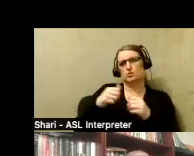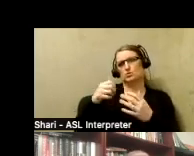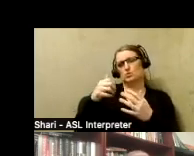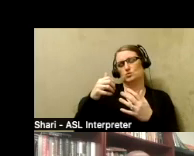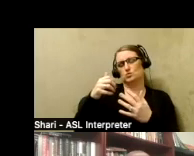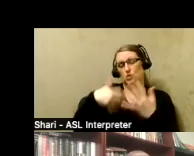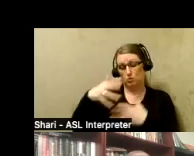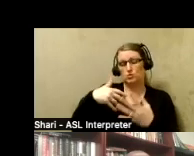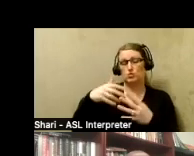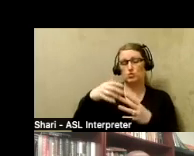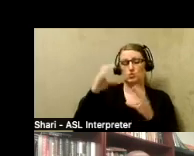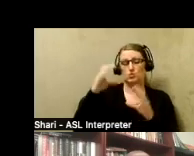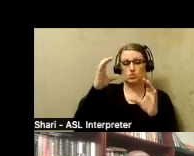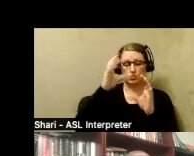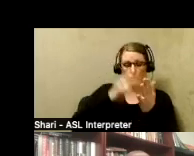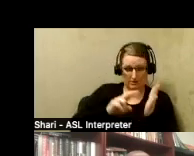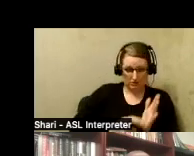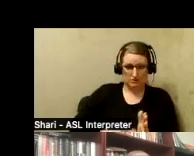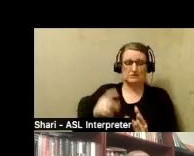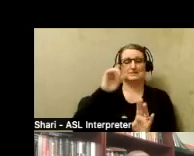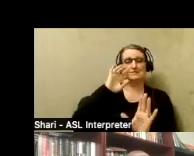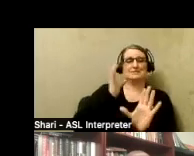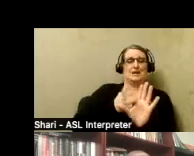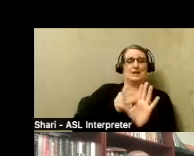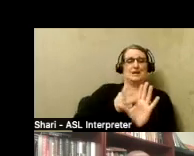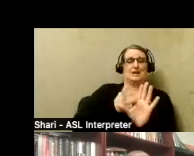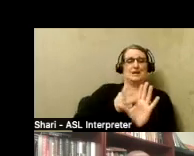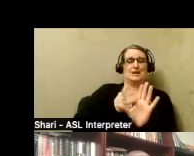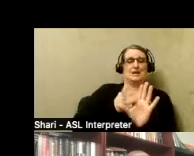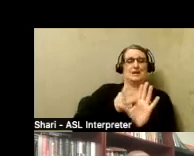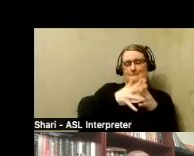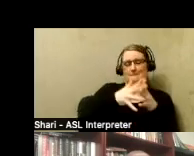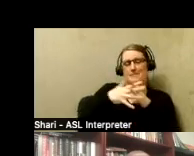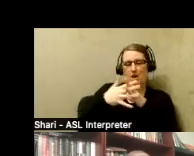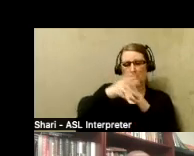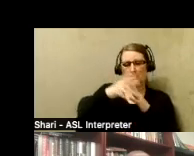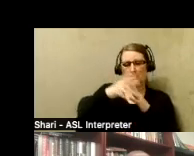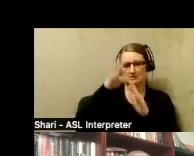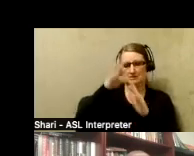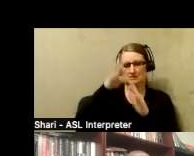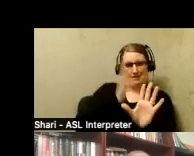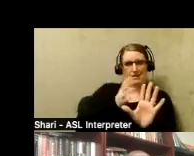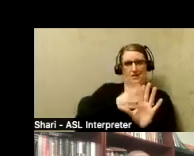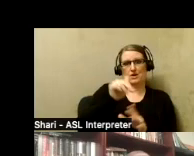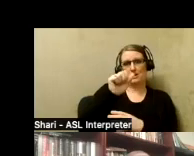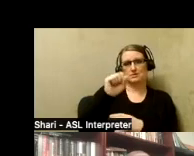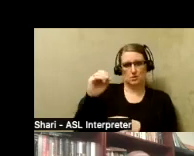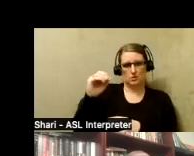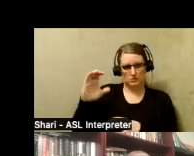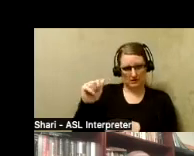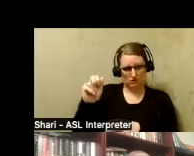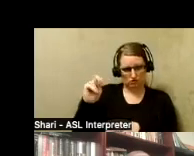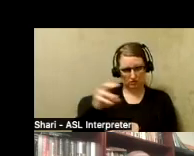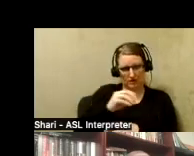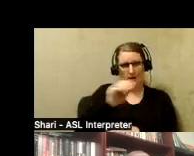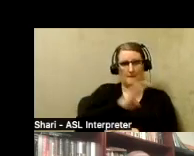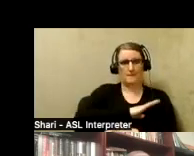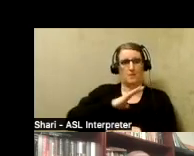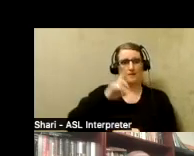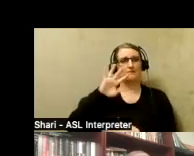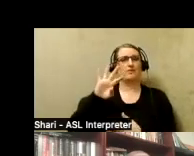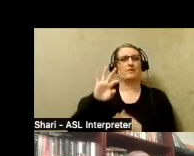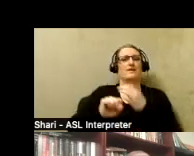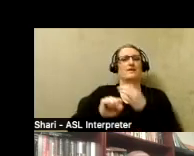of Division Review, psychoanalytic publication of the American Psychological Association, and he's also a board member of the Foundation